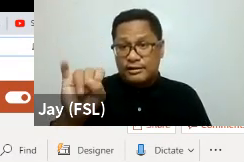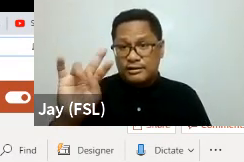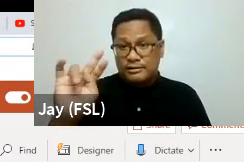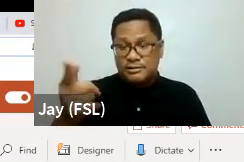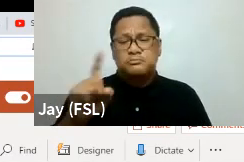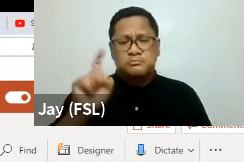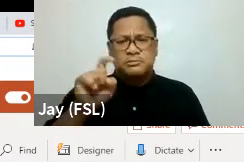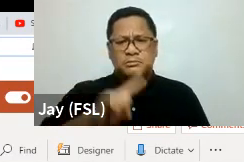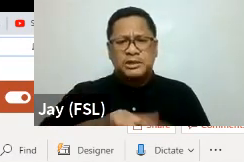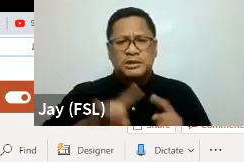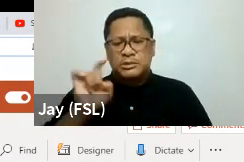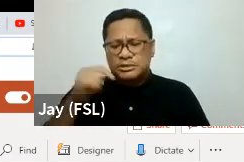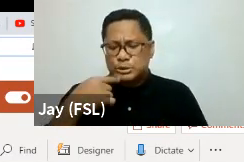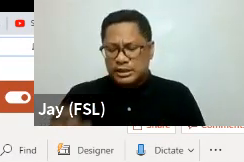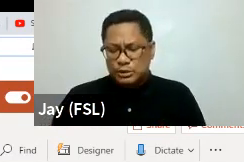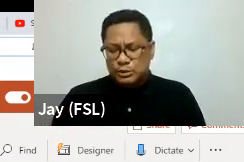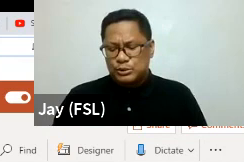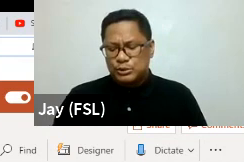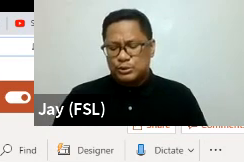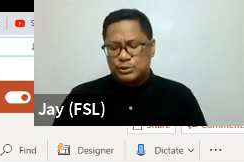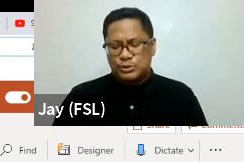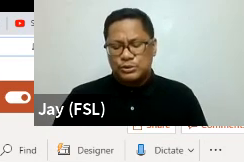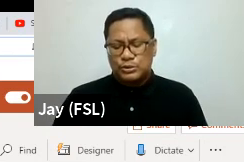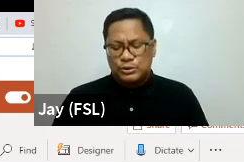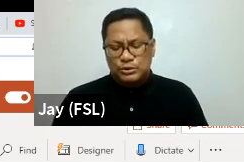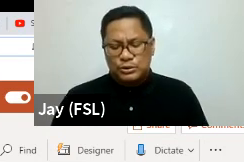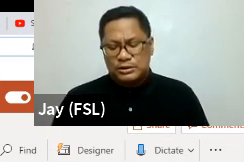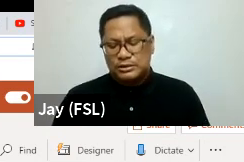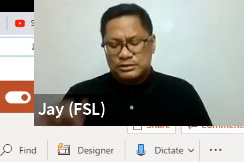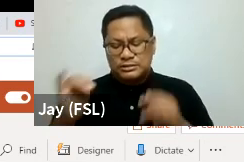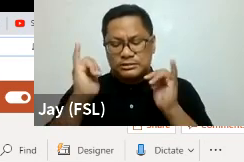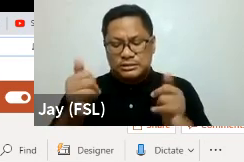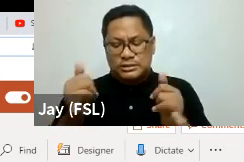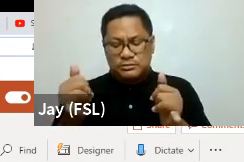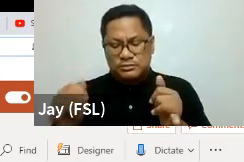you, katulad din ng,